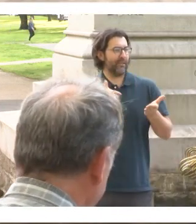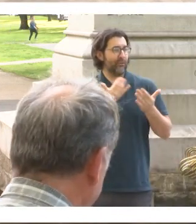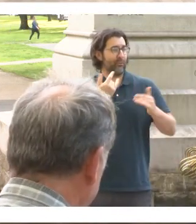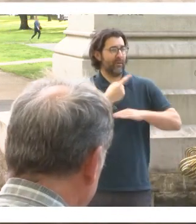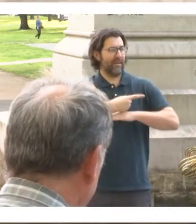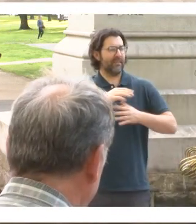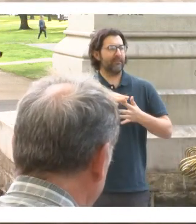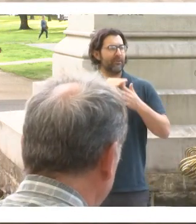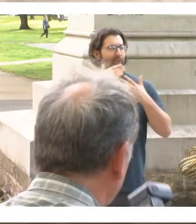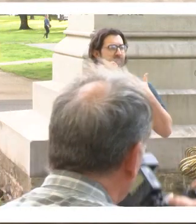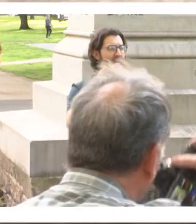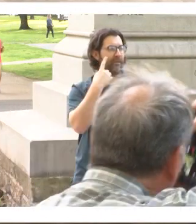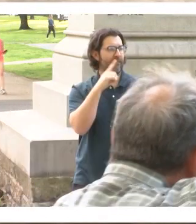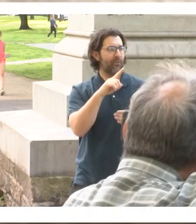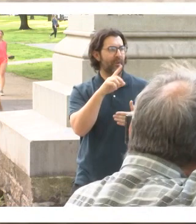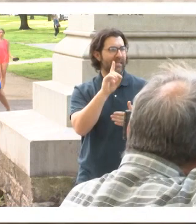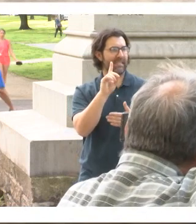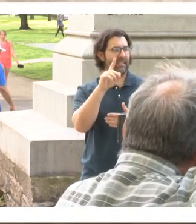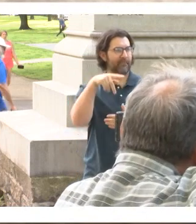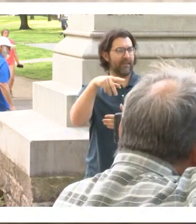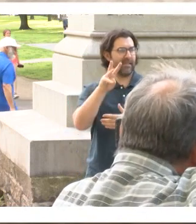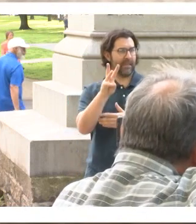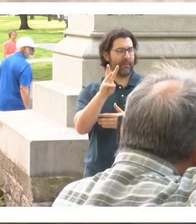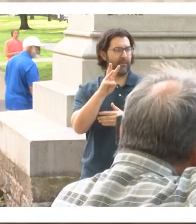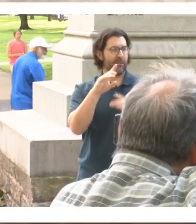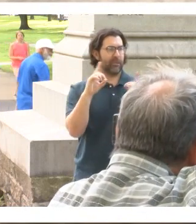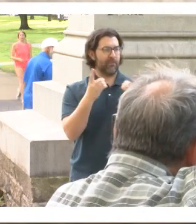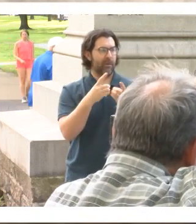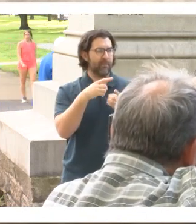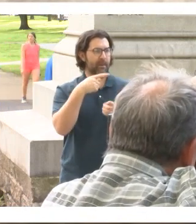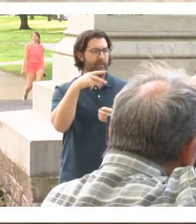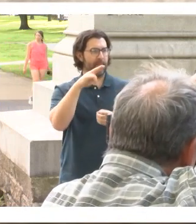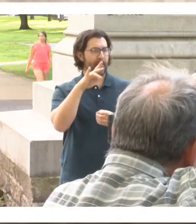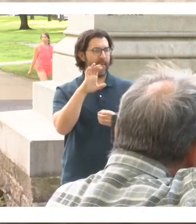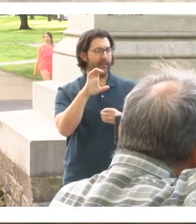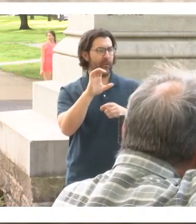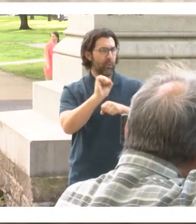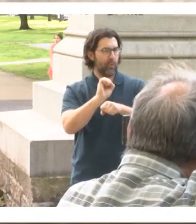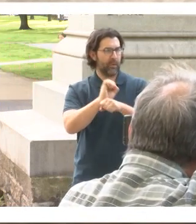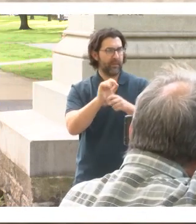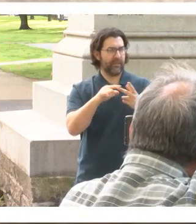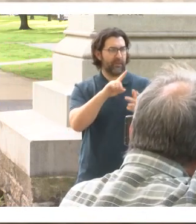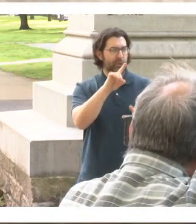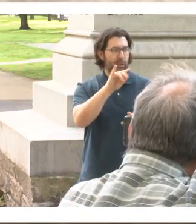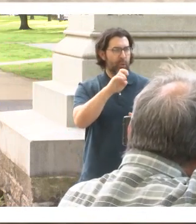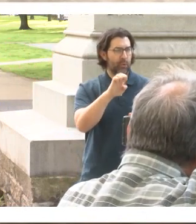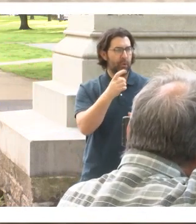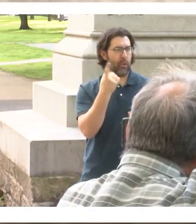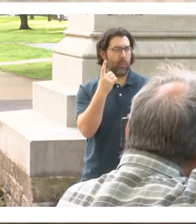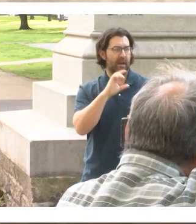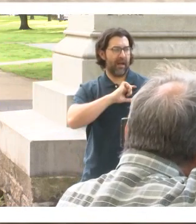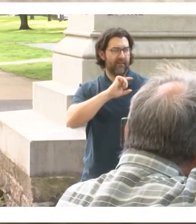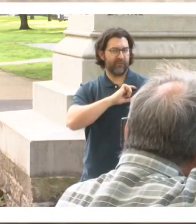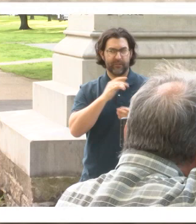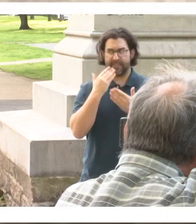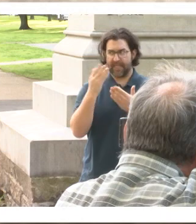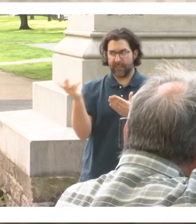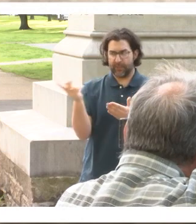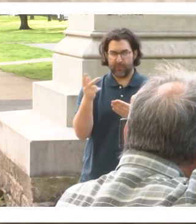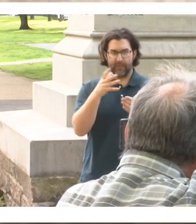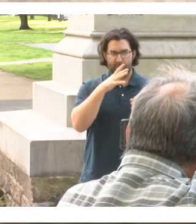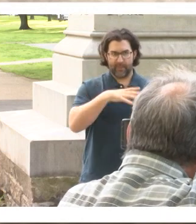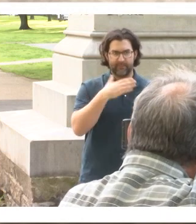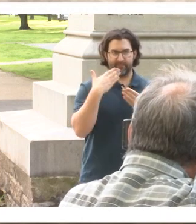a special thank you to the DPW, the Department of Public Works, and the Zone 1 officers. Thank you, gentlemen and